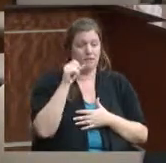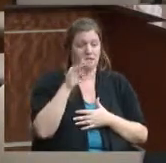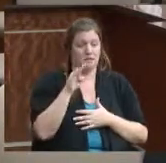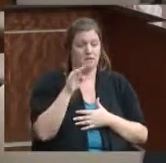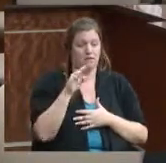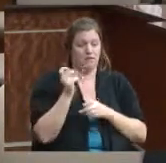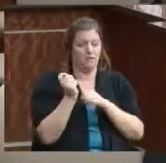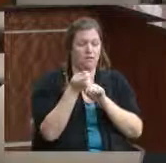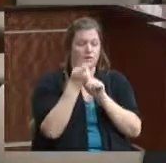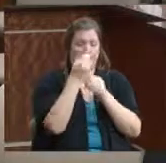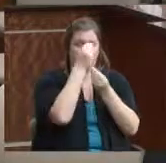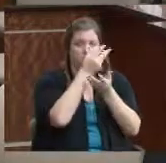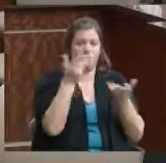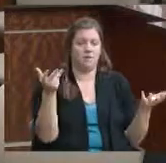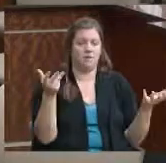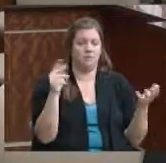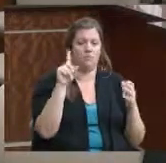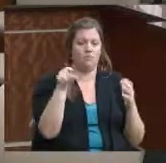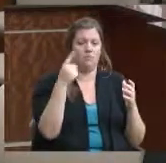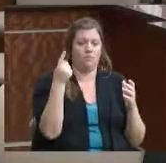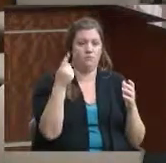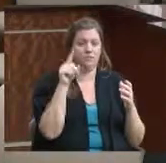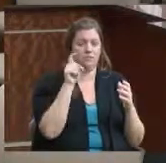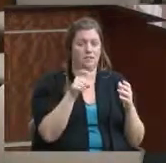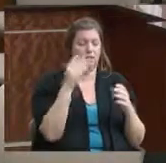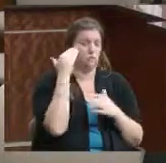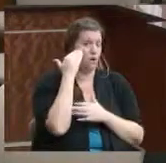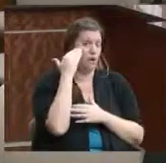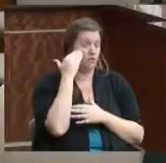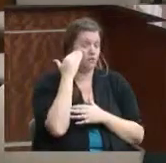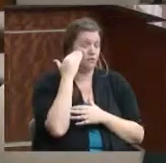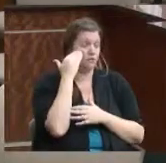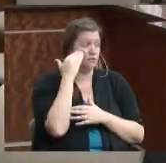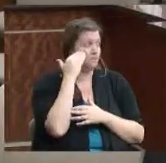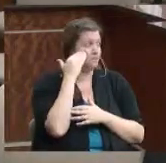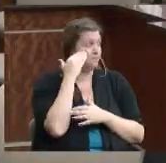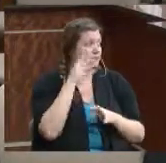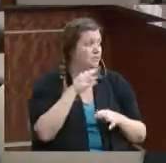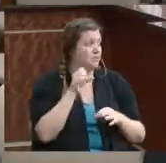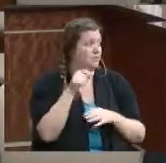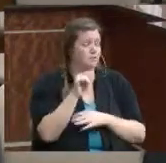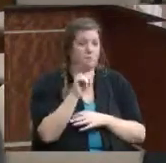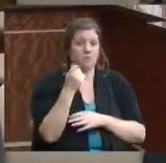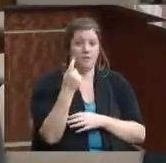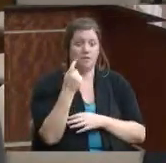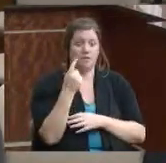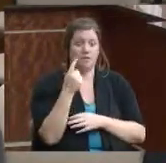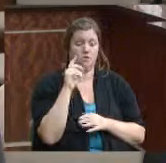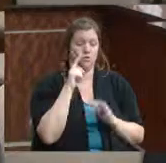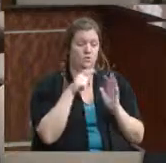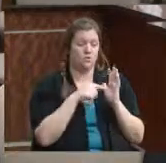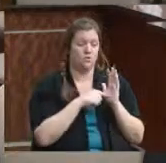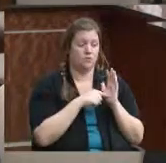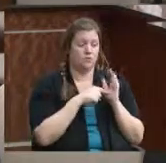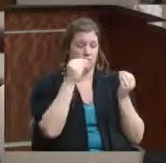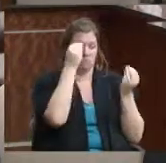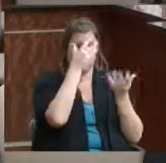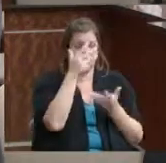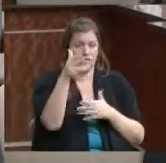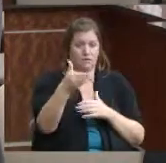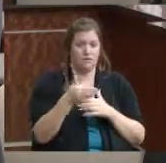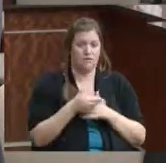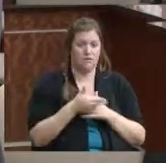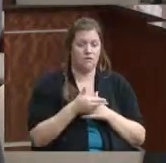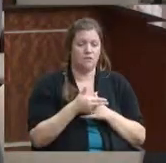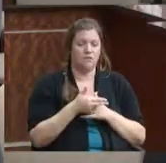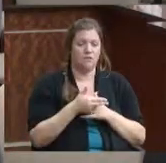job informing the neighborhood about the first meeting to our knowledge, which was held on September the 11th. The notification, or invitation as they